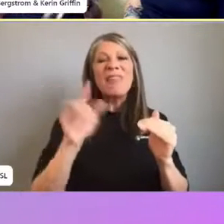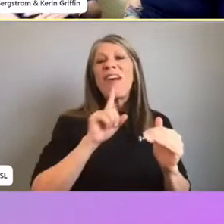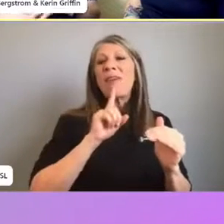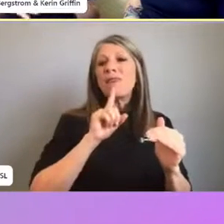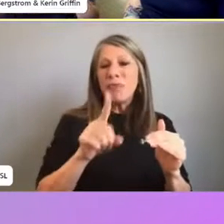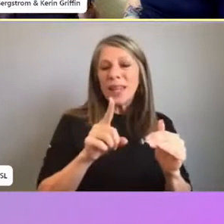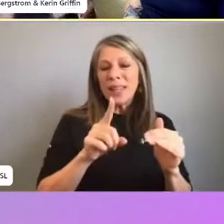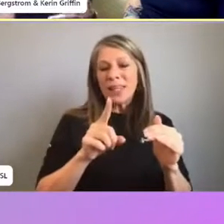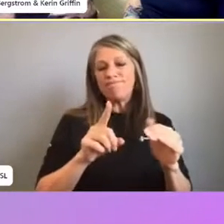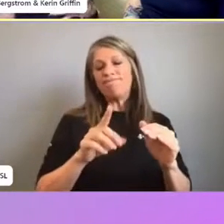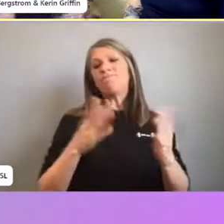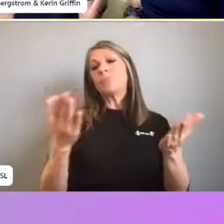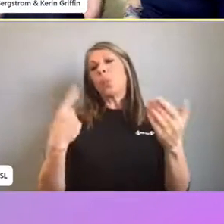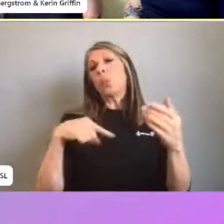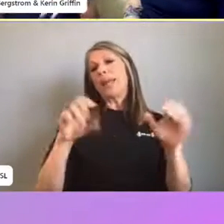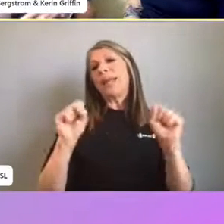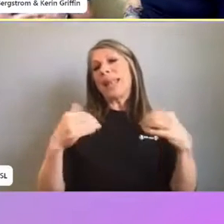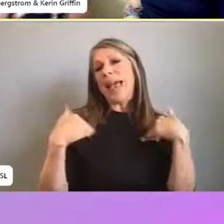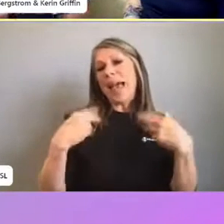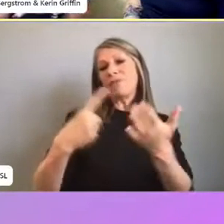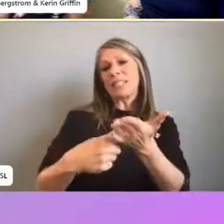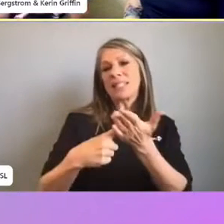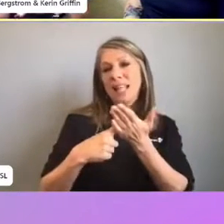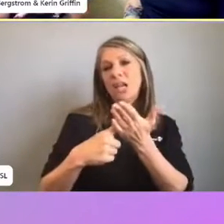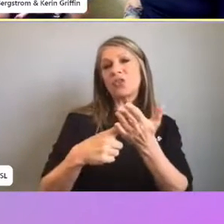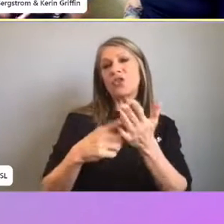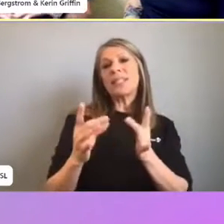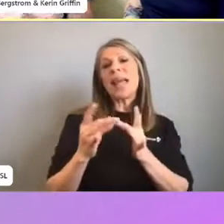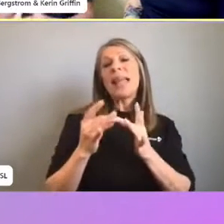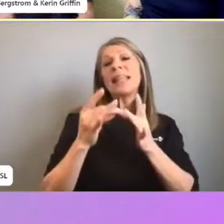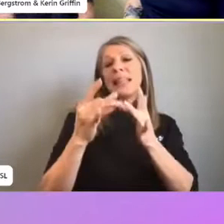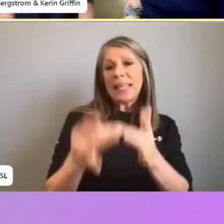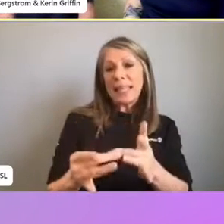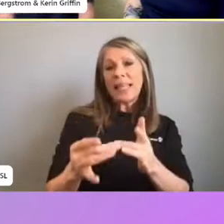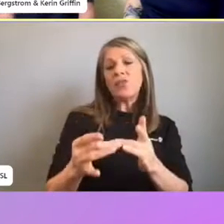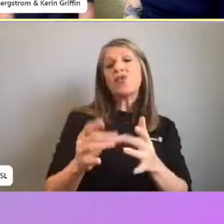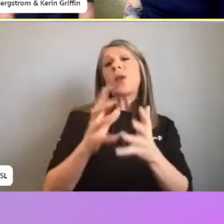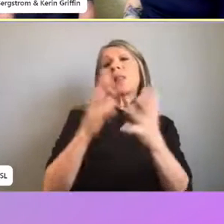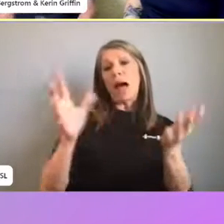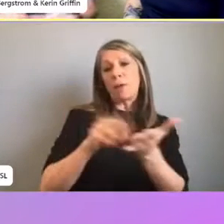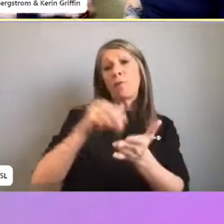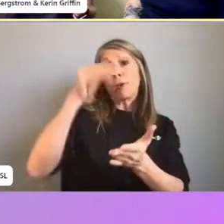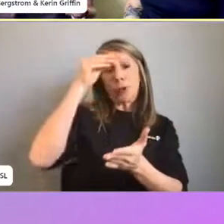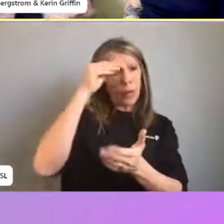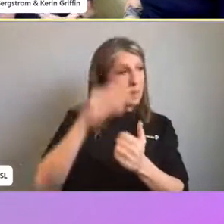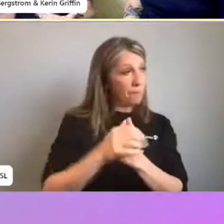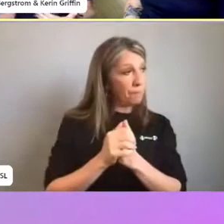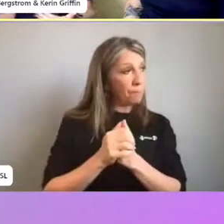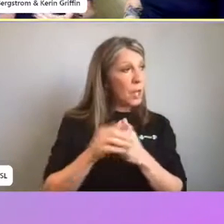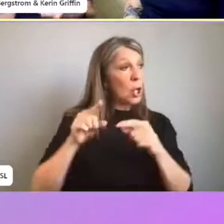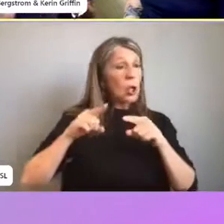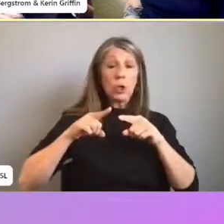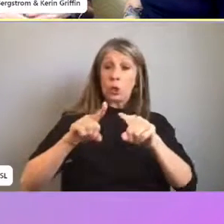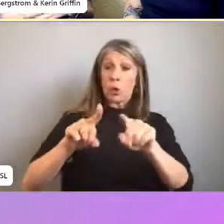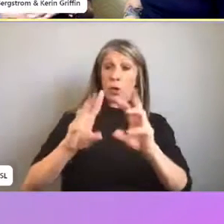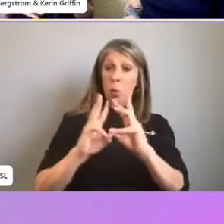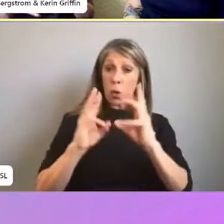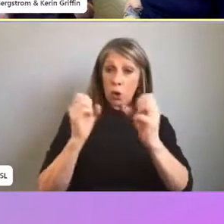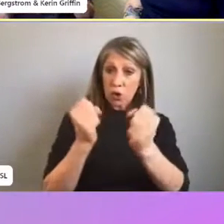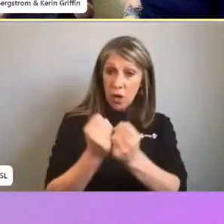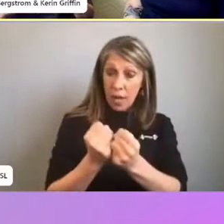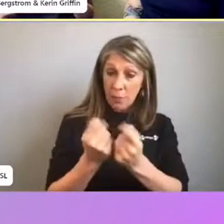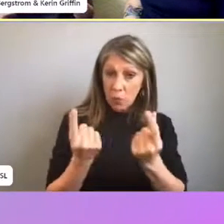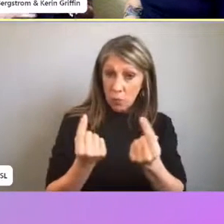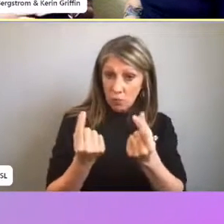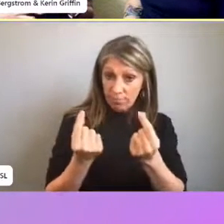and we are able to have discussions and then lead into a lot of our learning. During workshops, we take